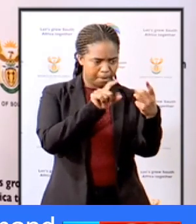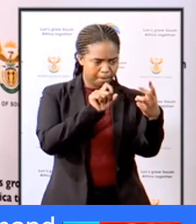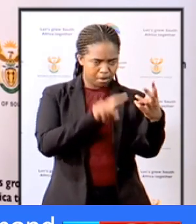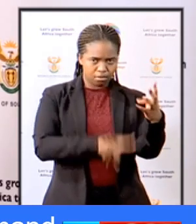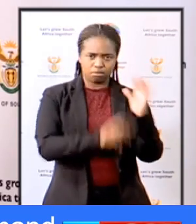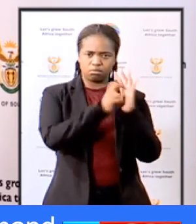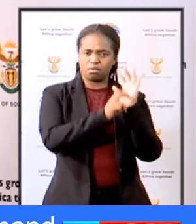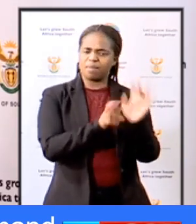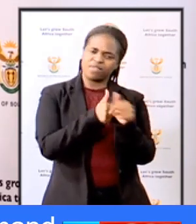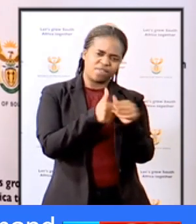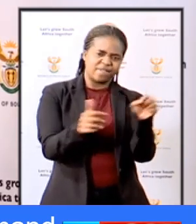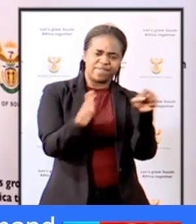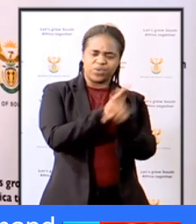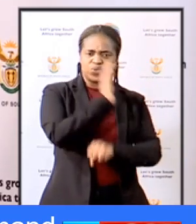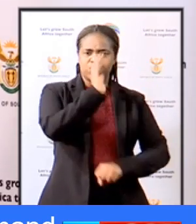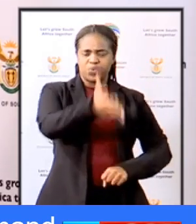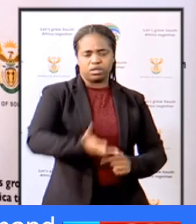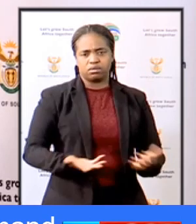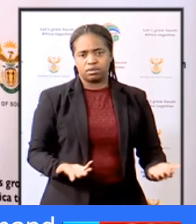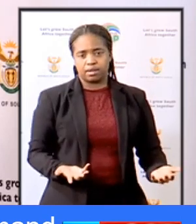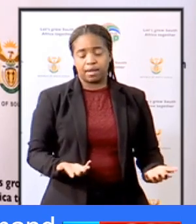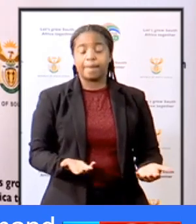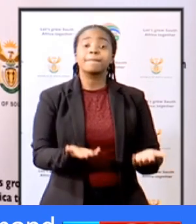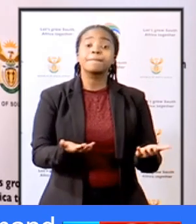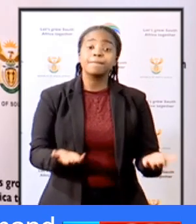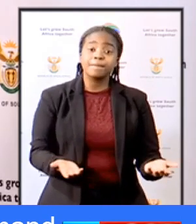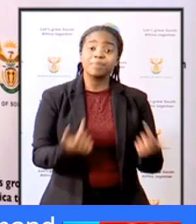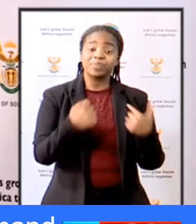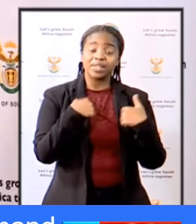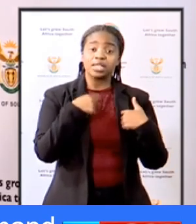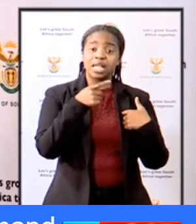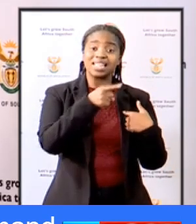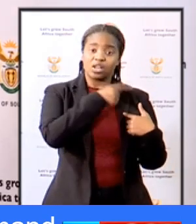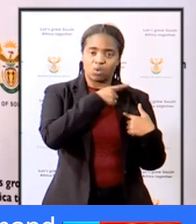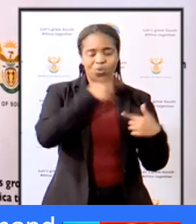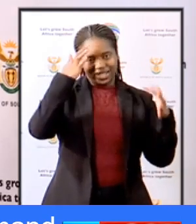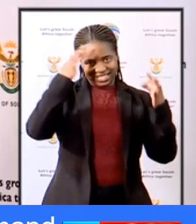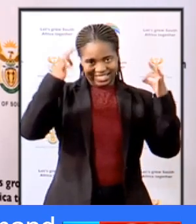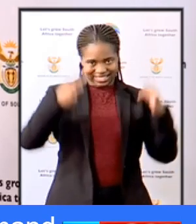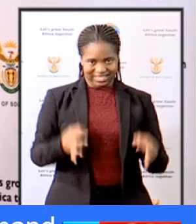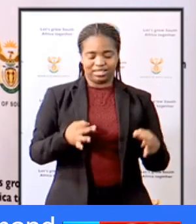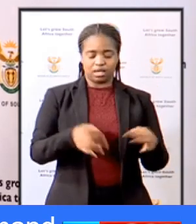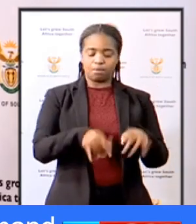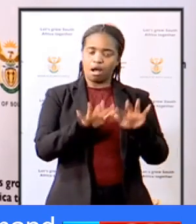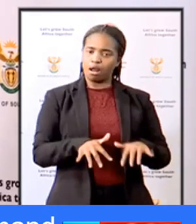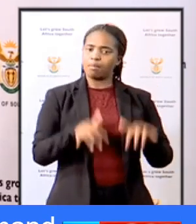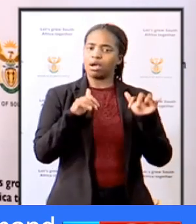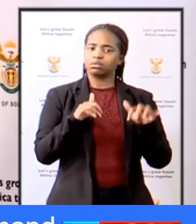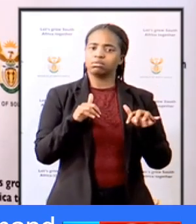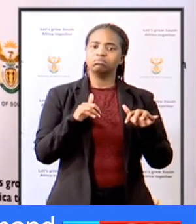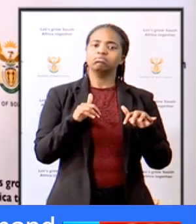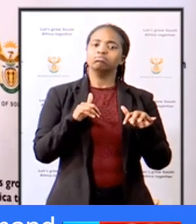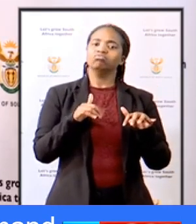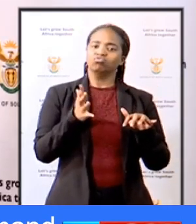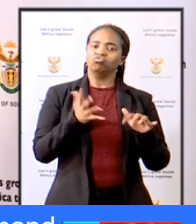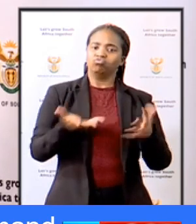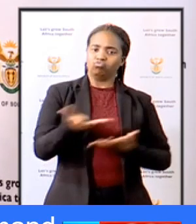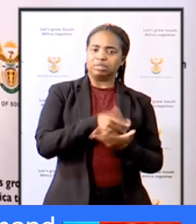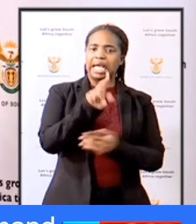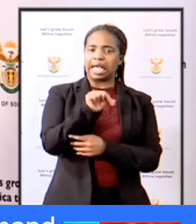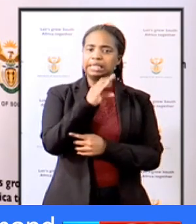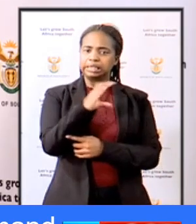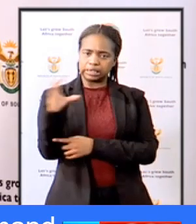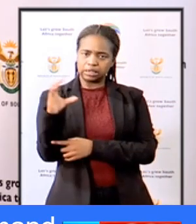measures that we are putting in place. This is what informed the decision of cabinet. This is what informed the